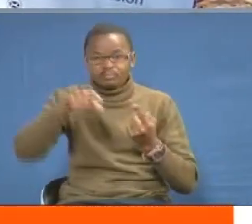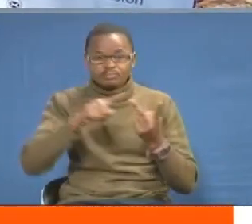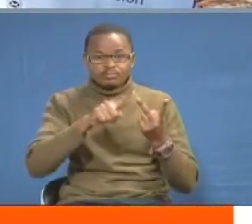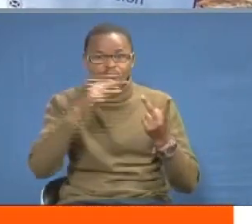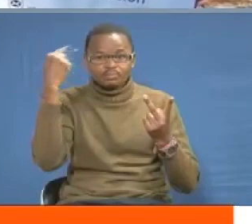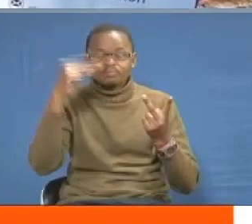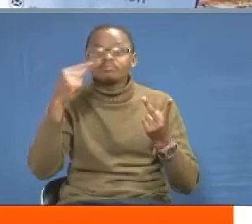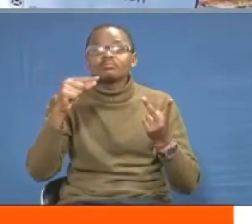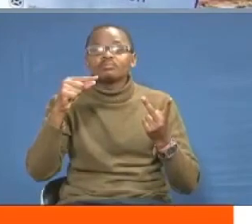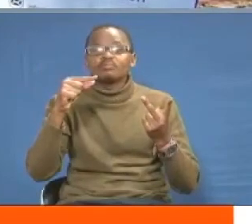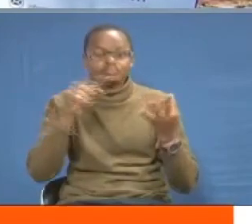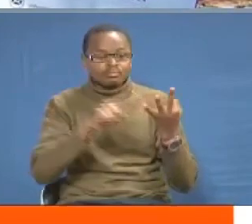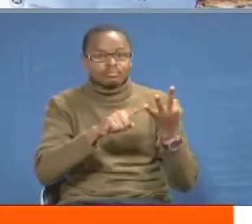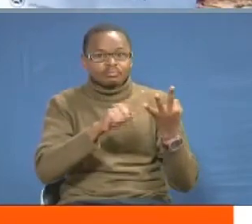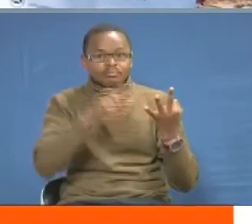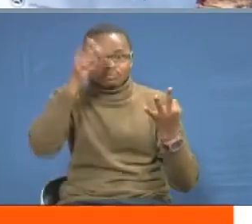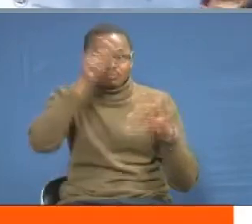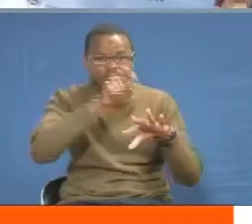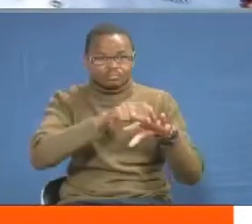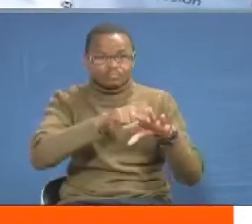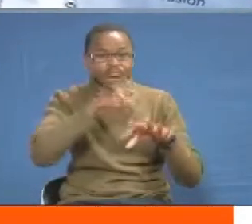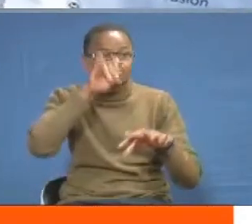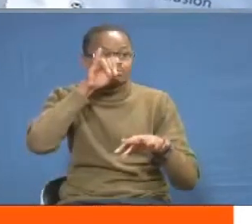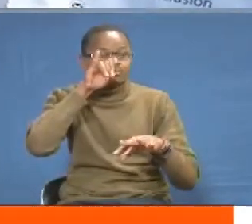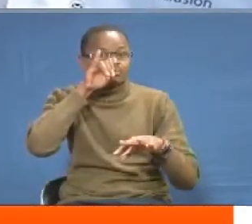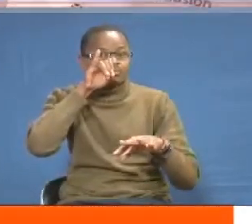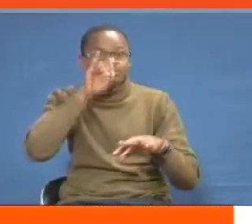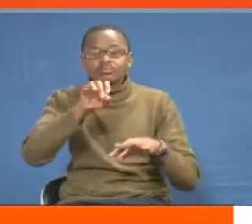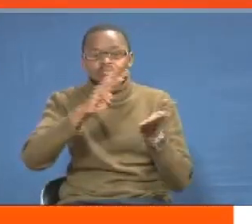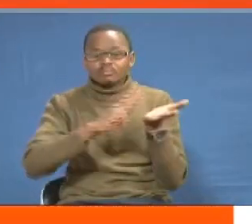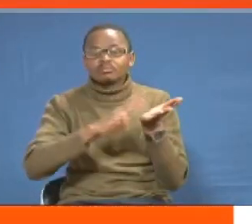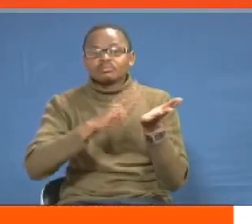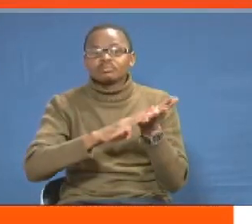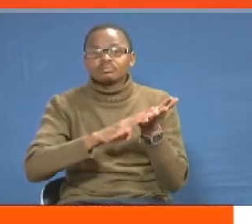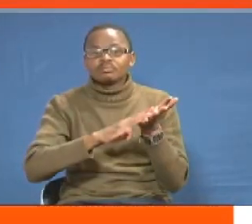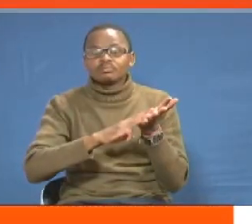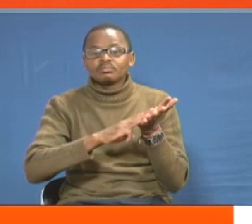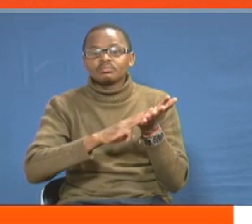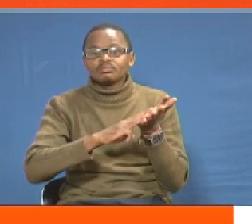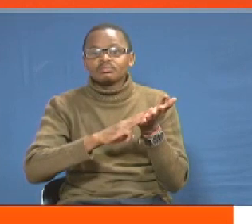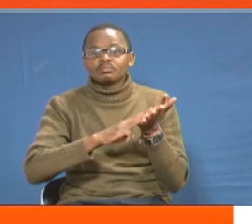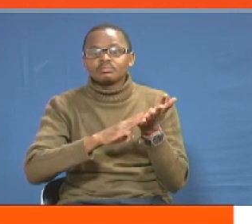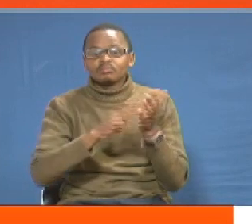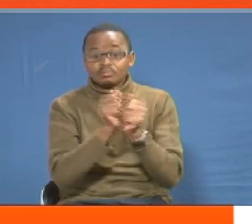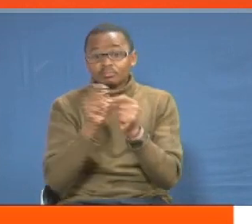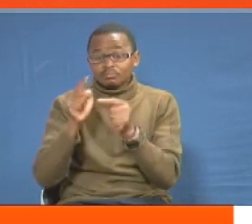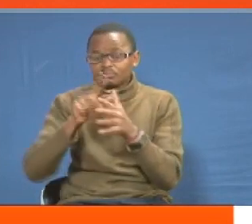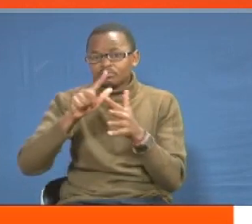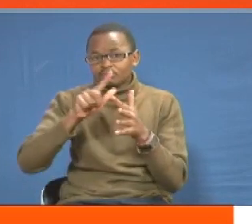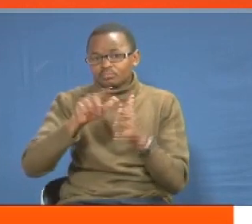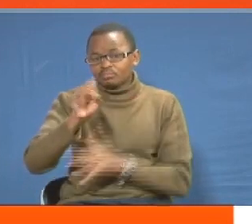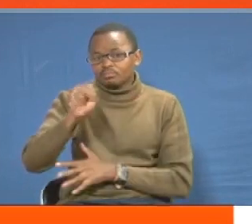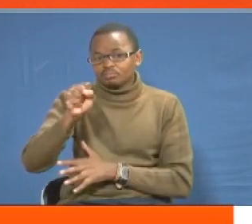Kajiado, Garissa, Embu, Isiolo, Migori, and with this